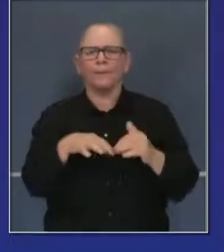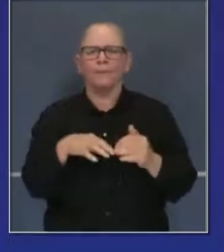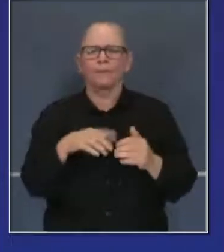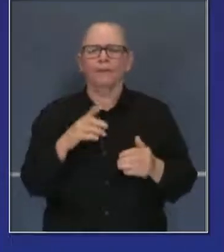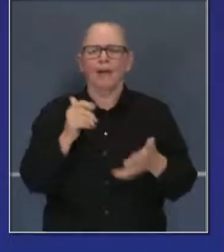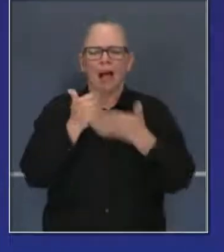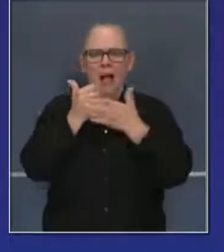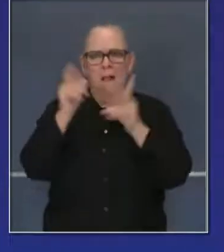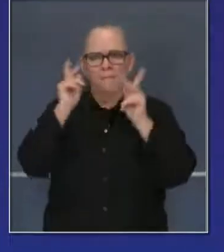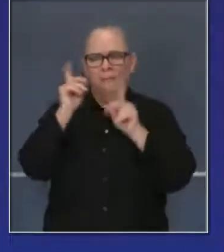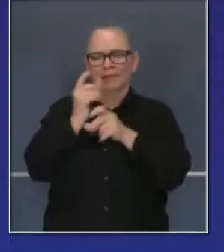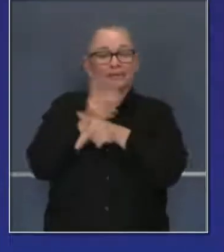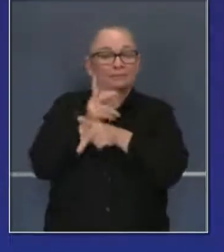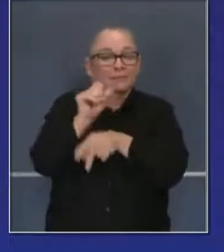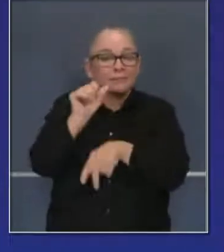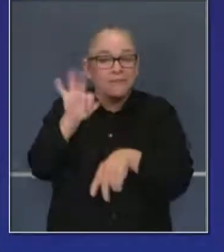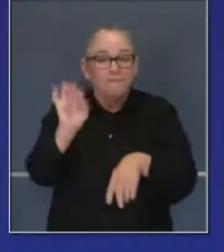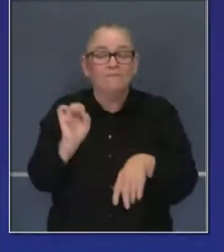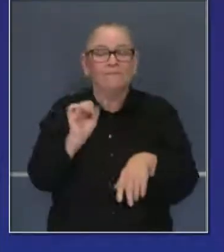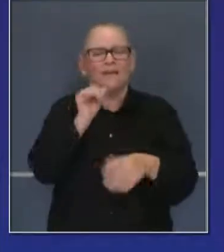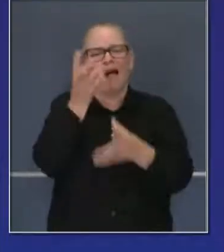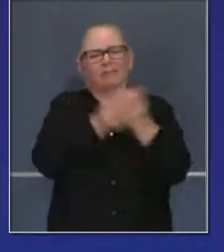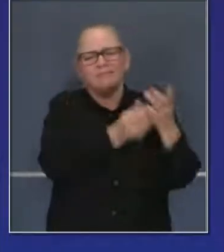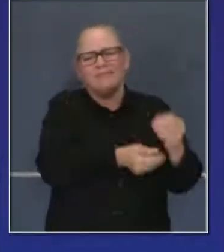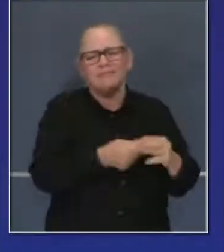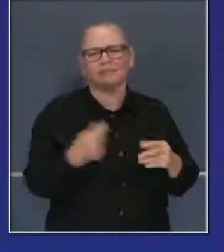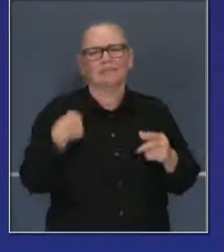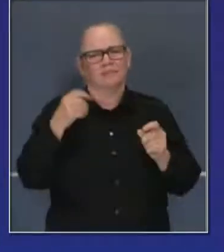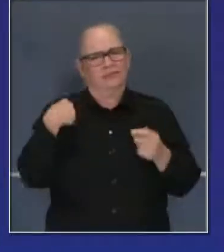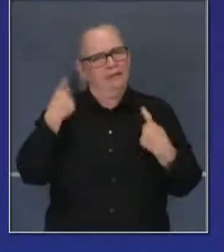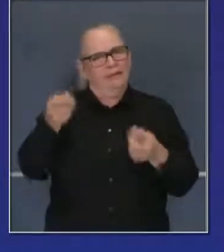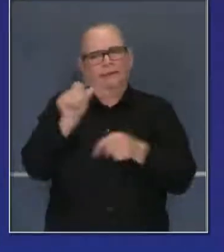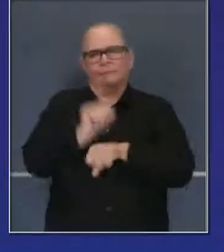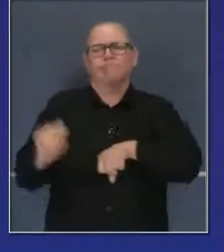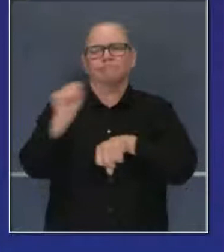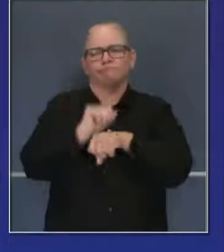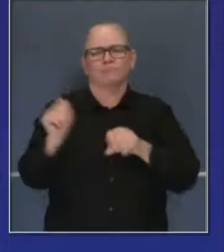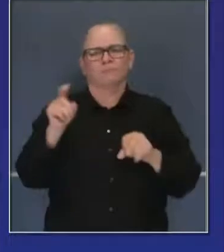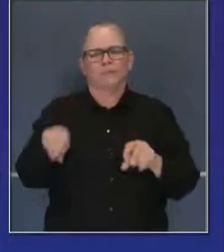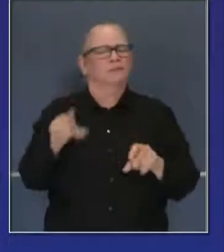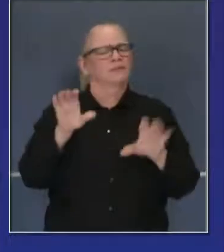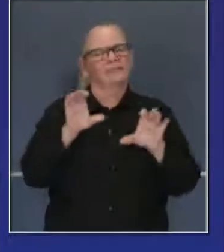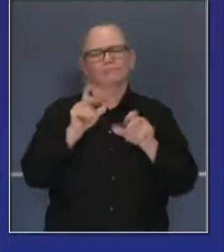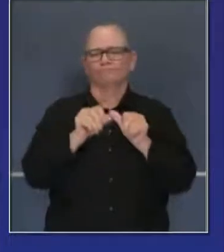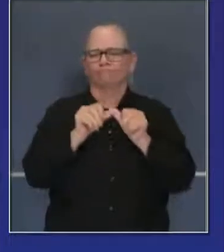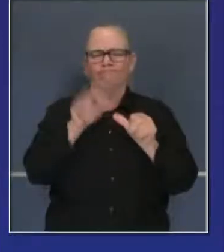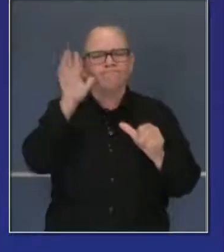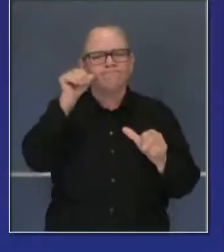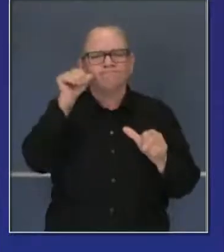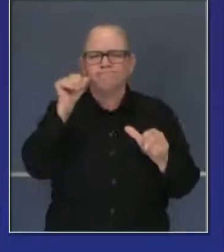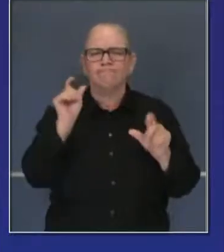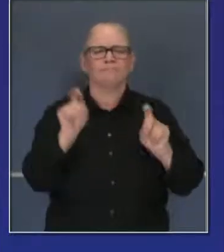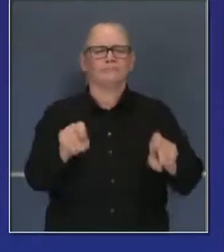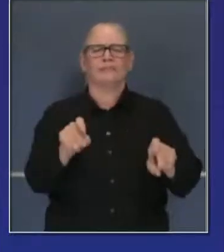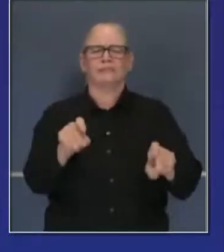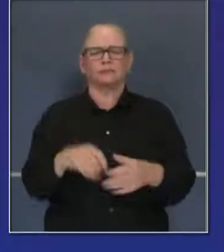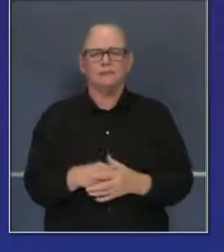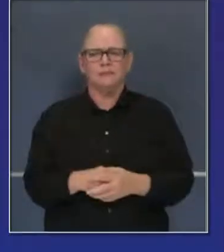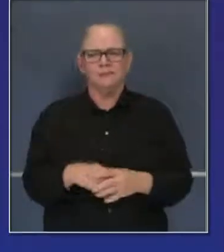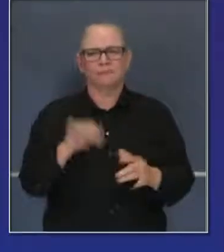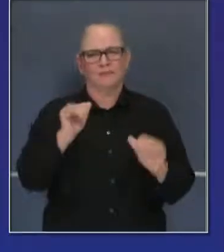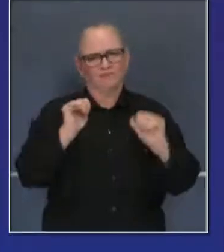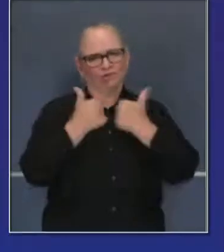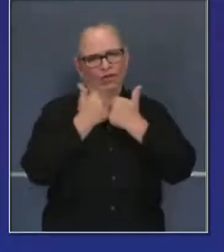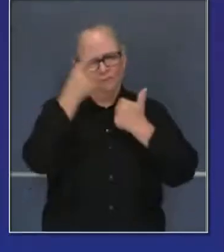safe and to maintain our adaptability and our resiliency so that we can work through this challenge and